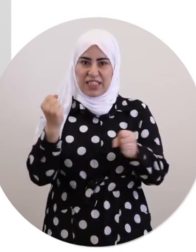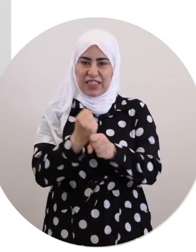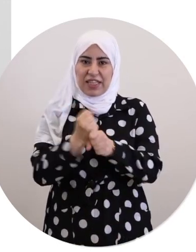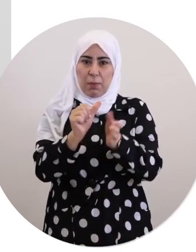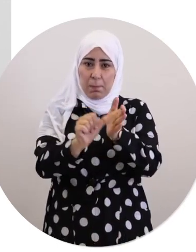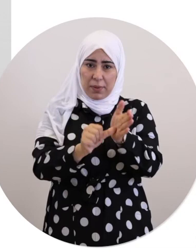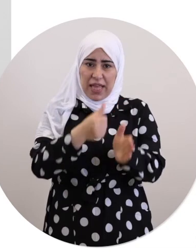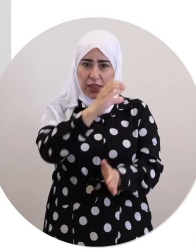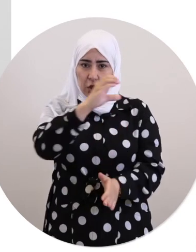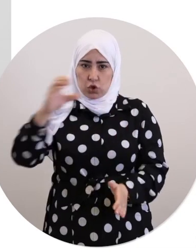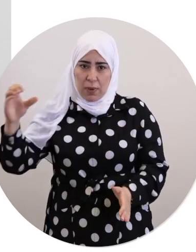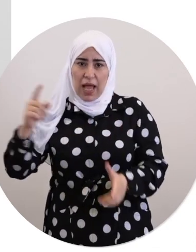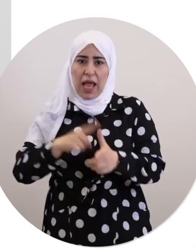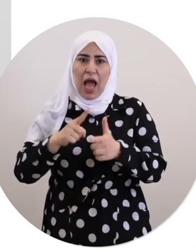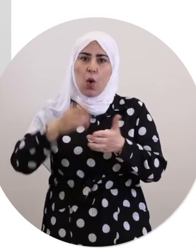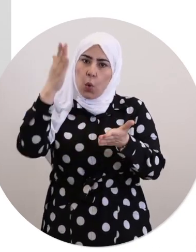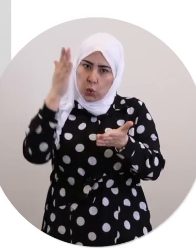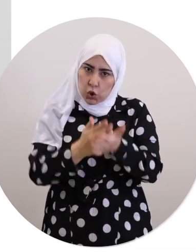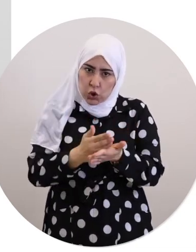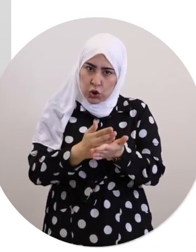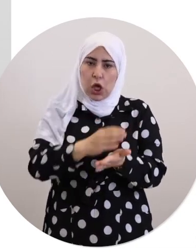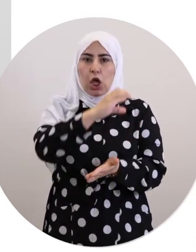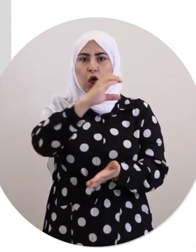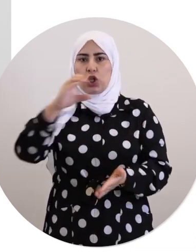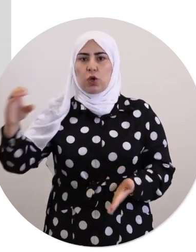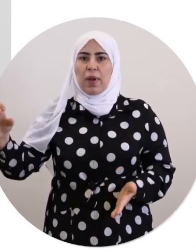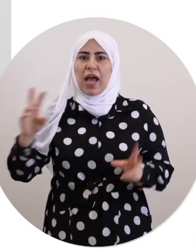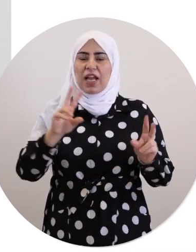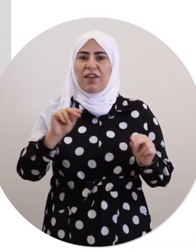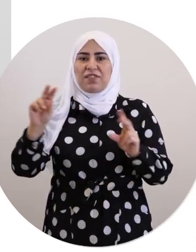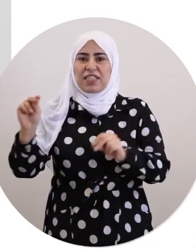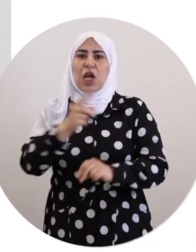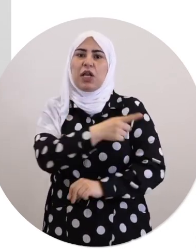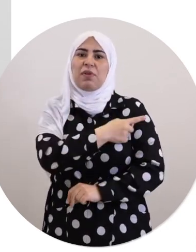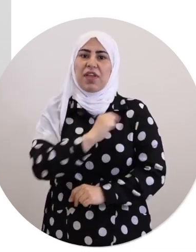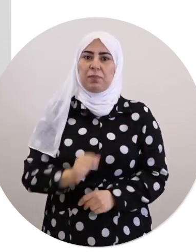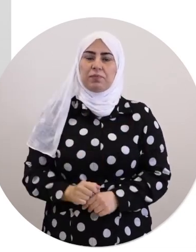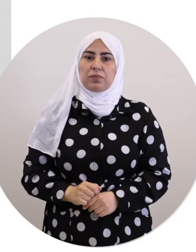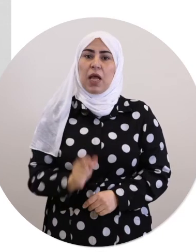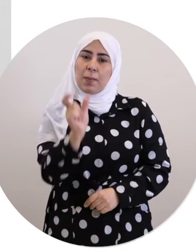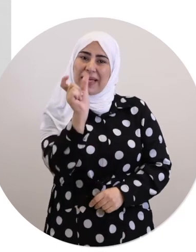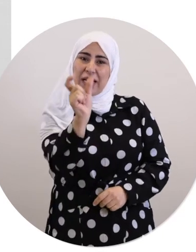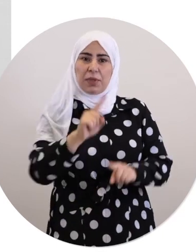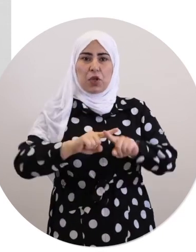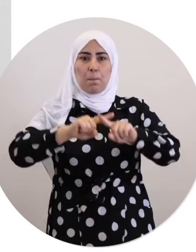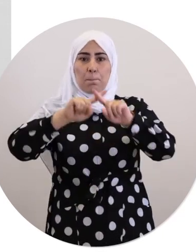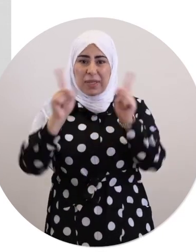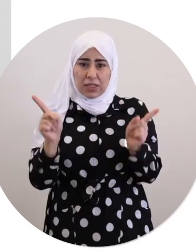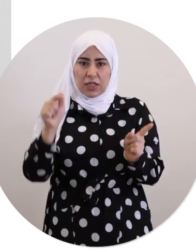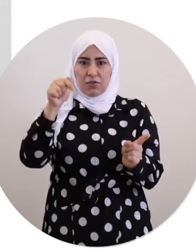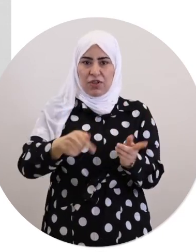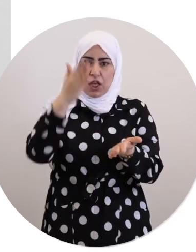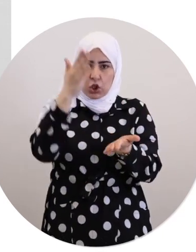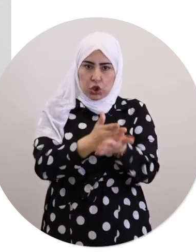of the sentence and in the beginning of the sentence, as you can see in the second example. However, but can only be used in the